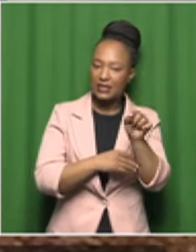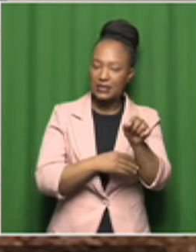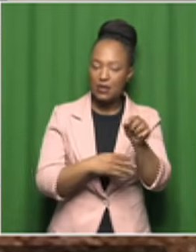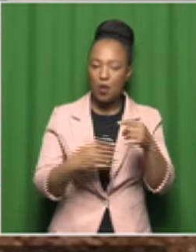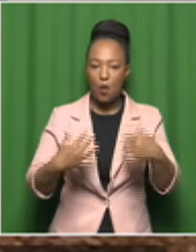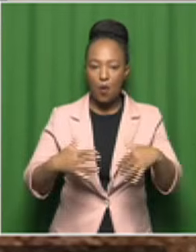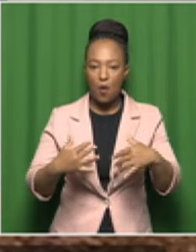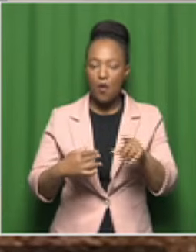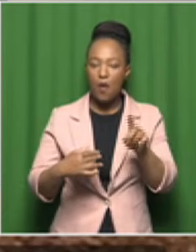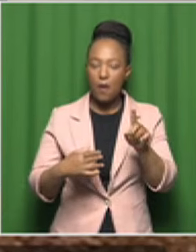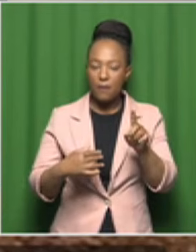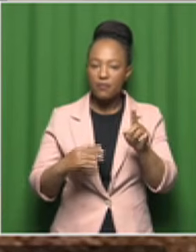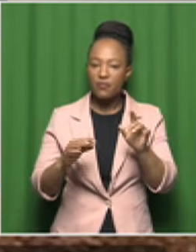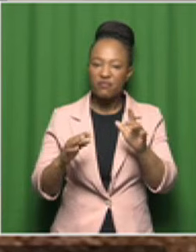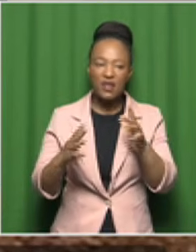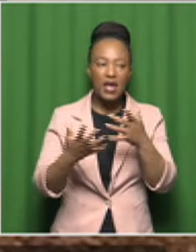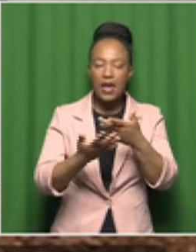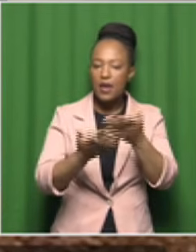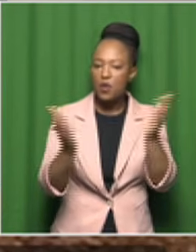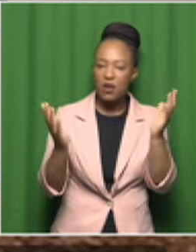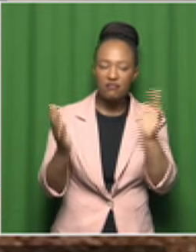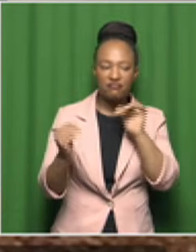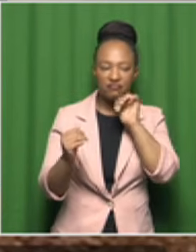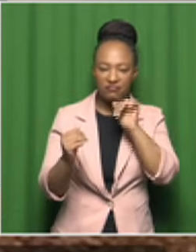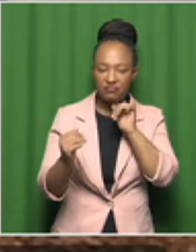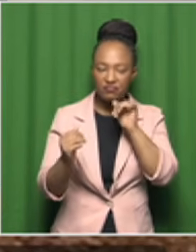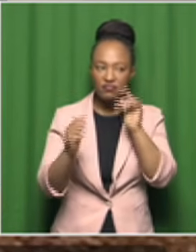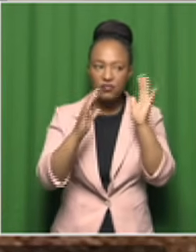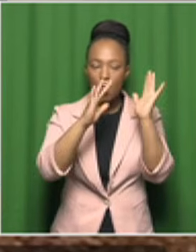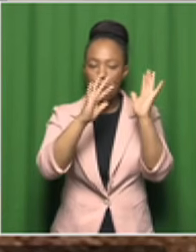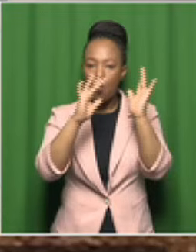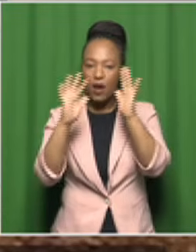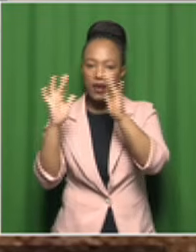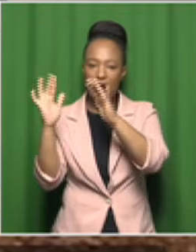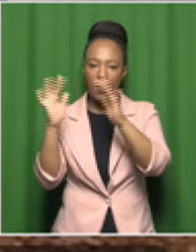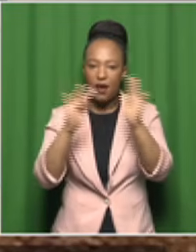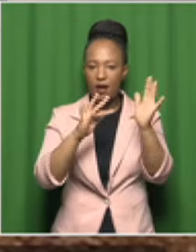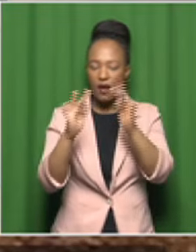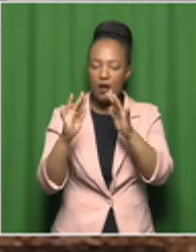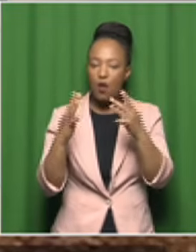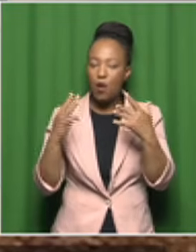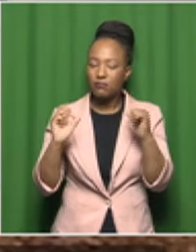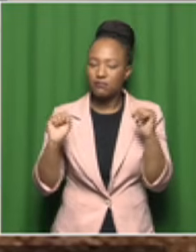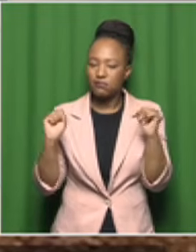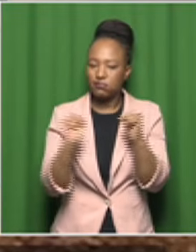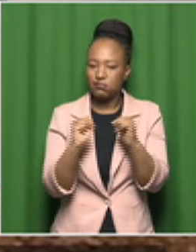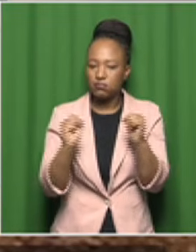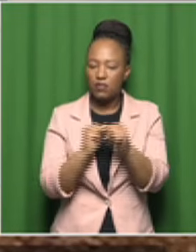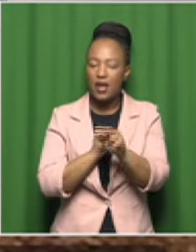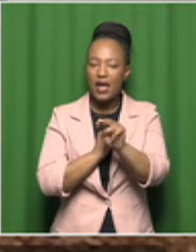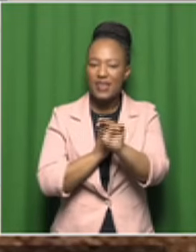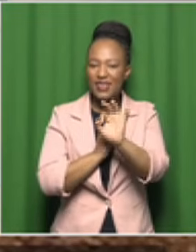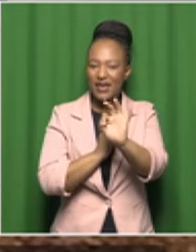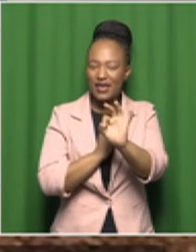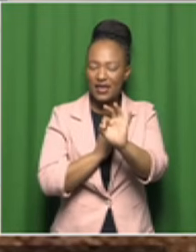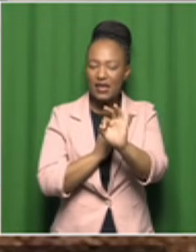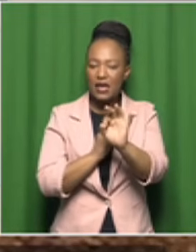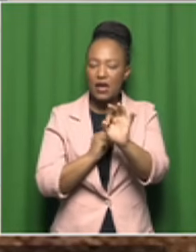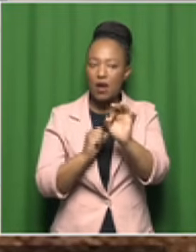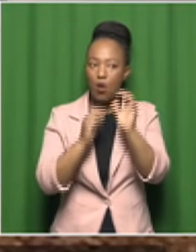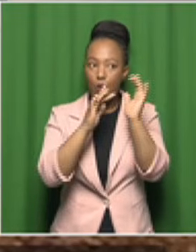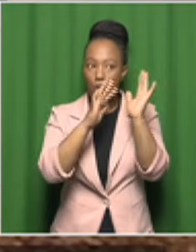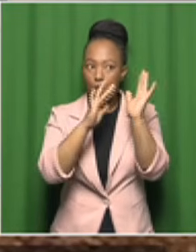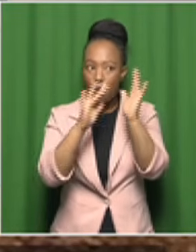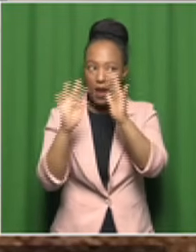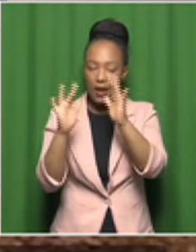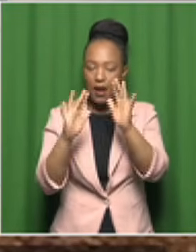very sort of applicable to anywhere where the weather conditions are facing this cold front. The N3 goes on to say adverse weather may